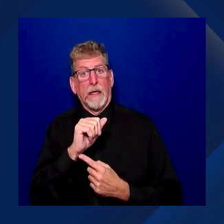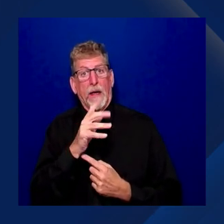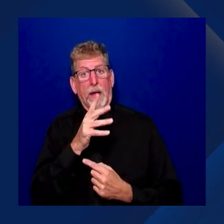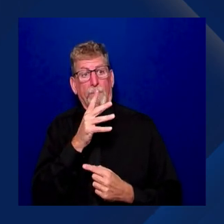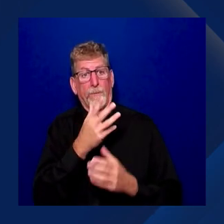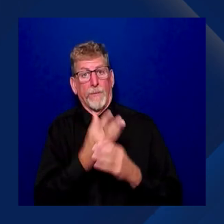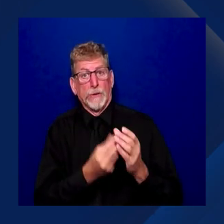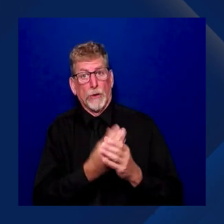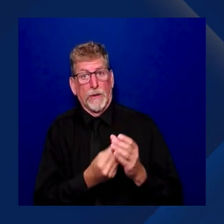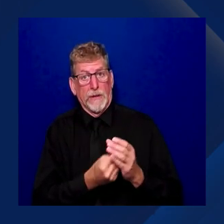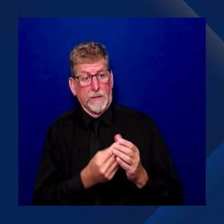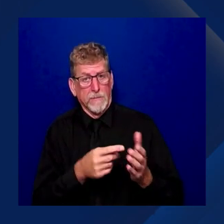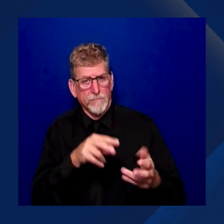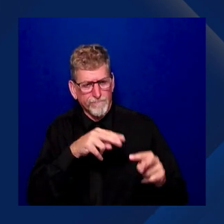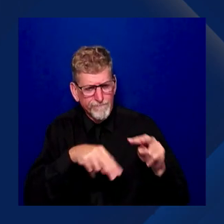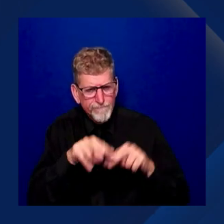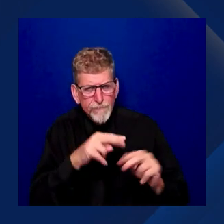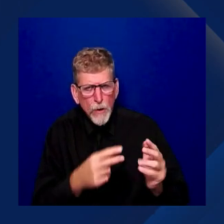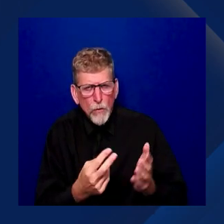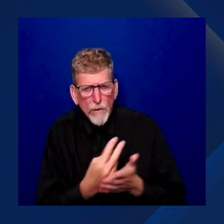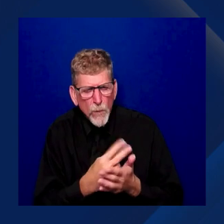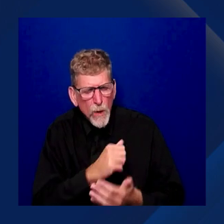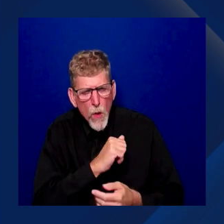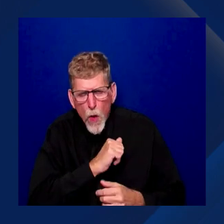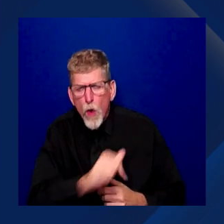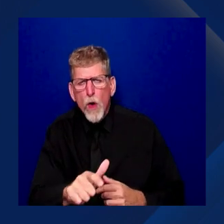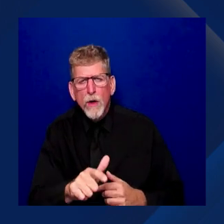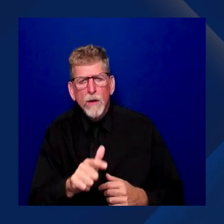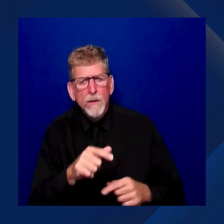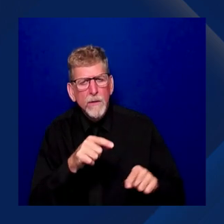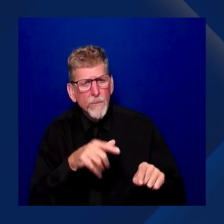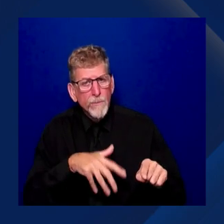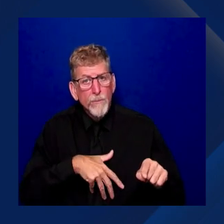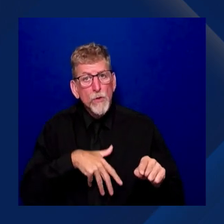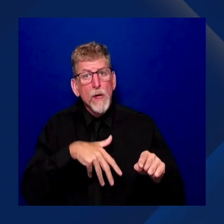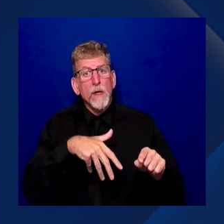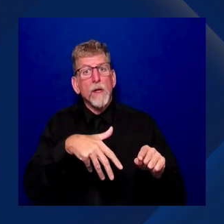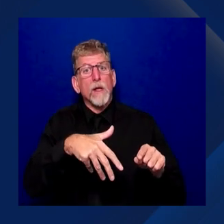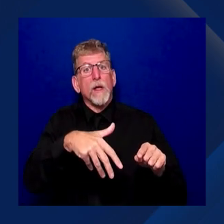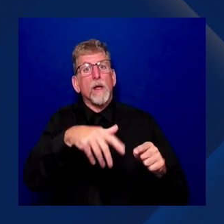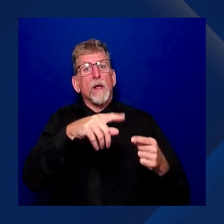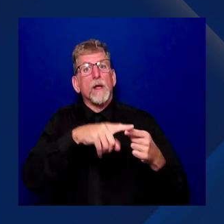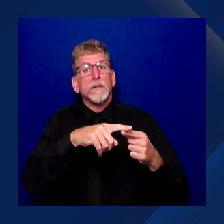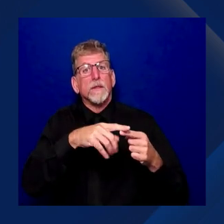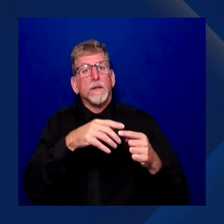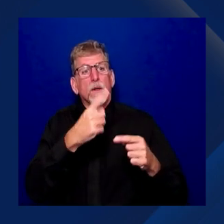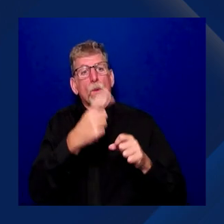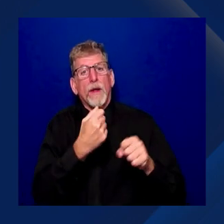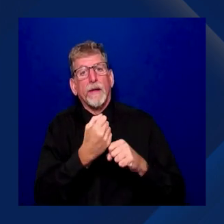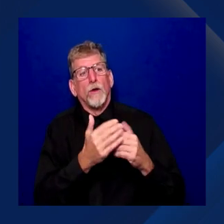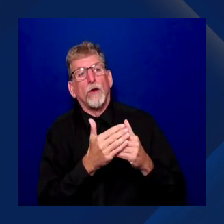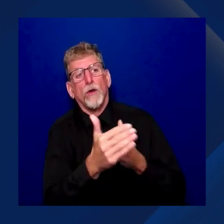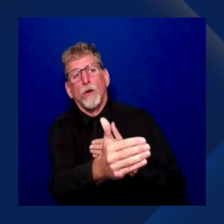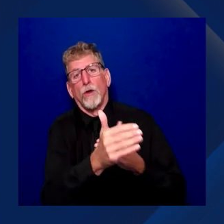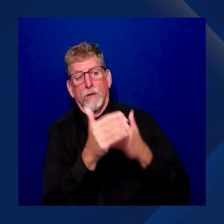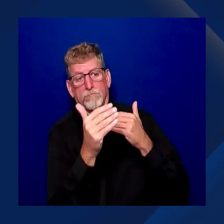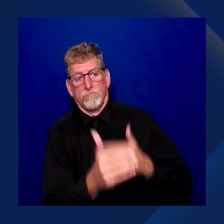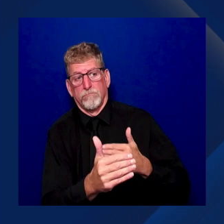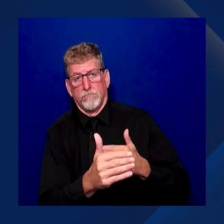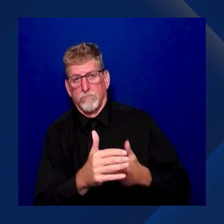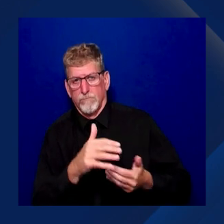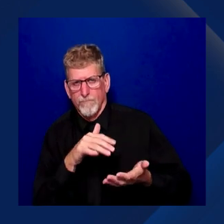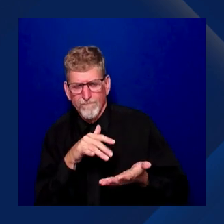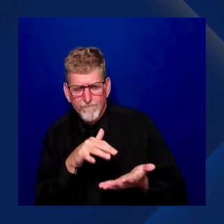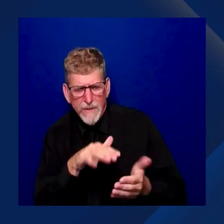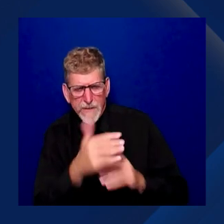pregnancy up to 1 year after pregnancy, regardless of the cause. I think that in doing this, these maternal